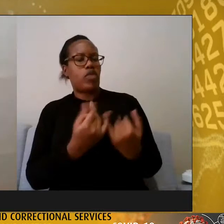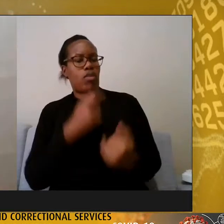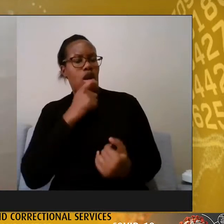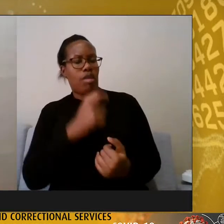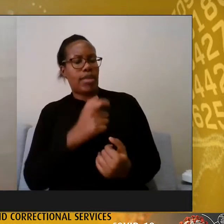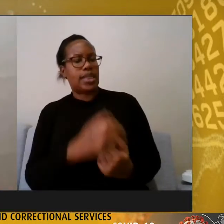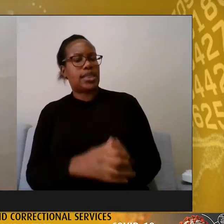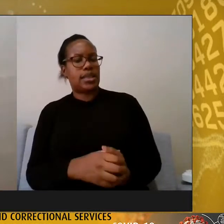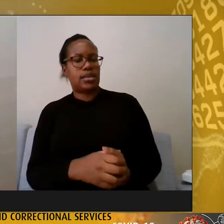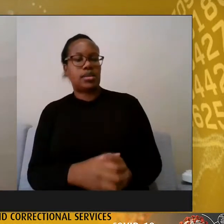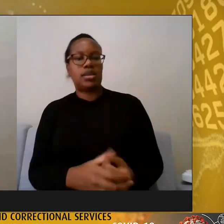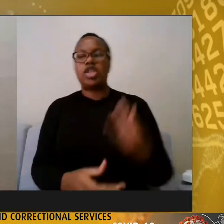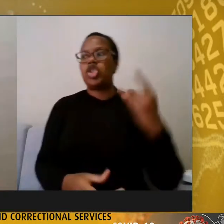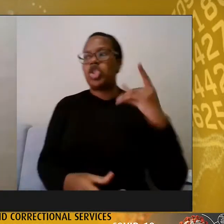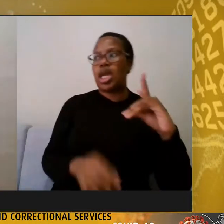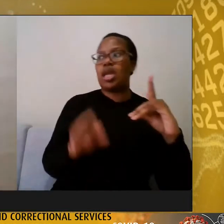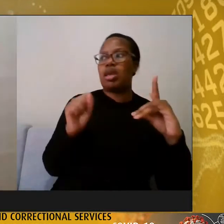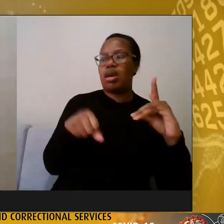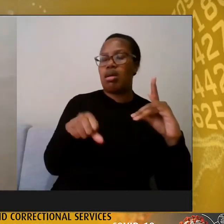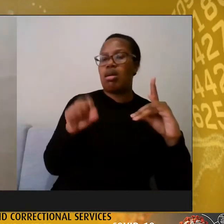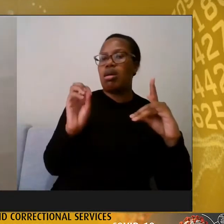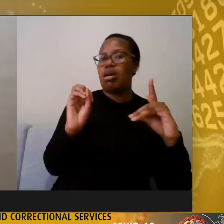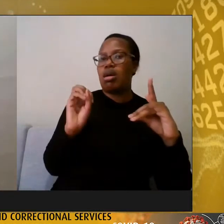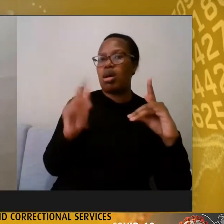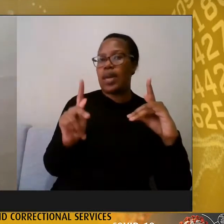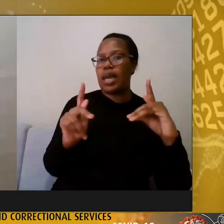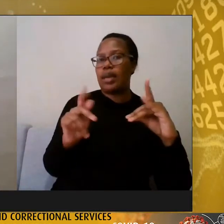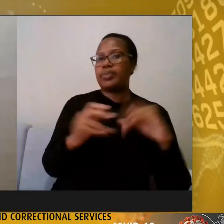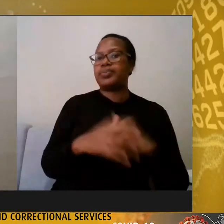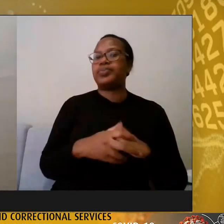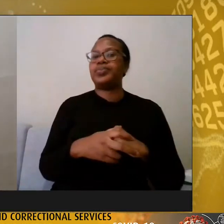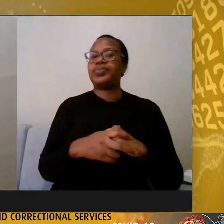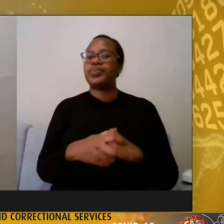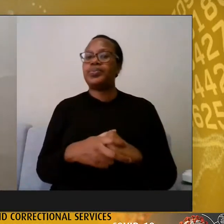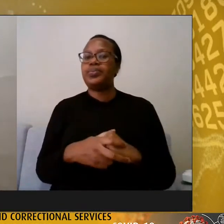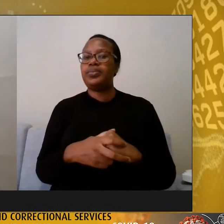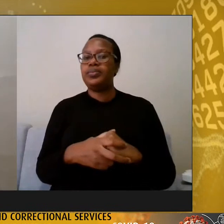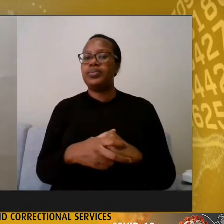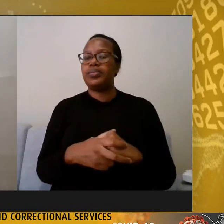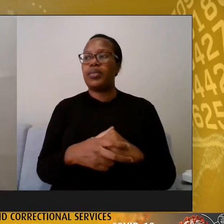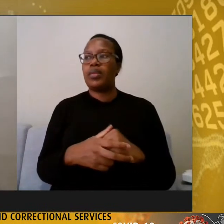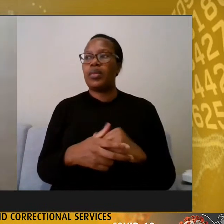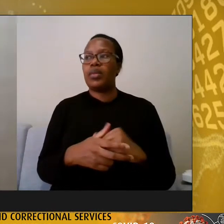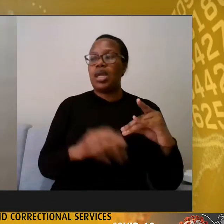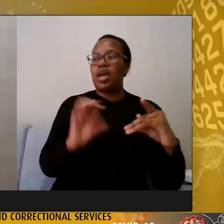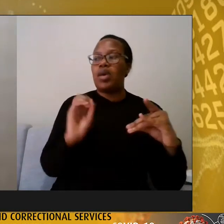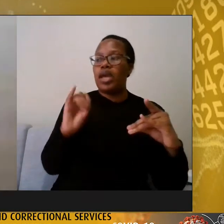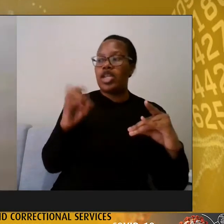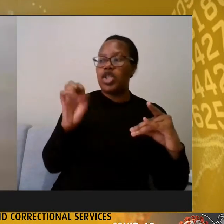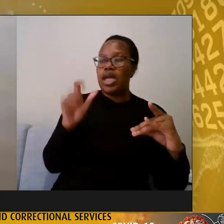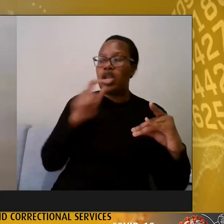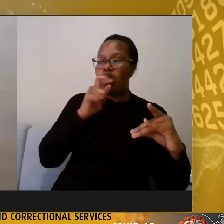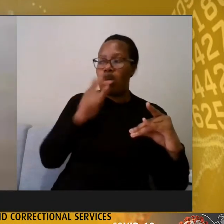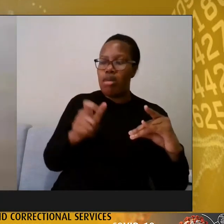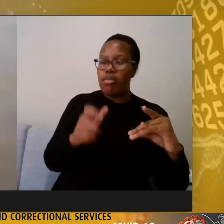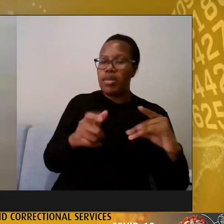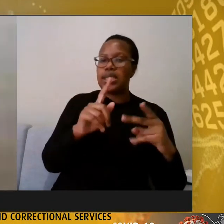Yeah. Okay. All right. Okay. There's your comment, and then there's maybe.